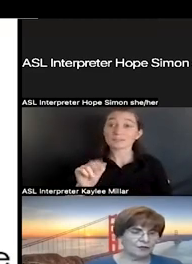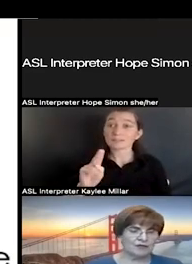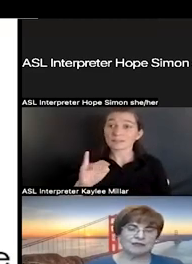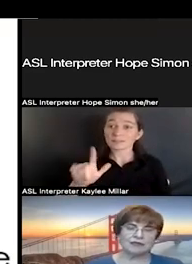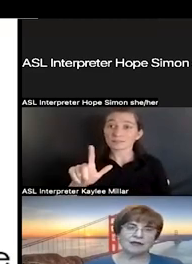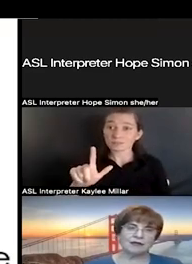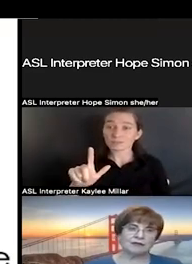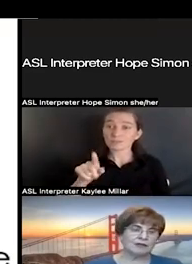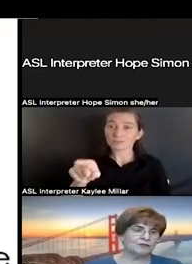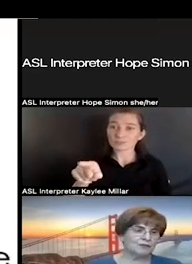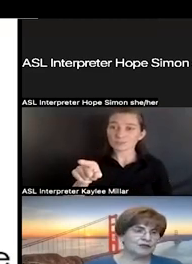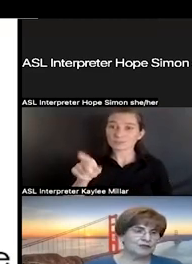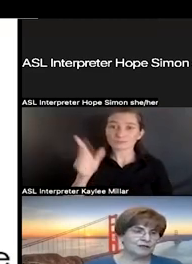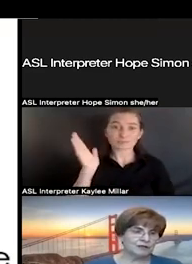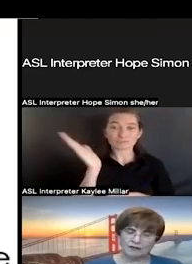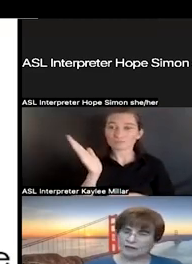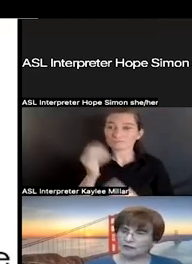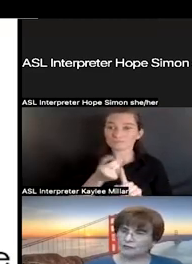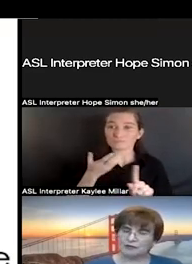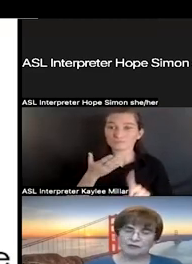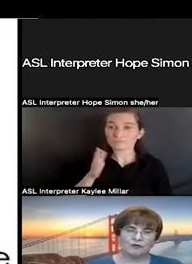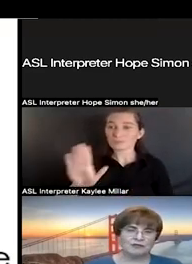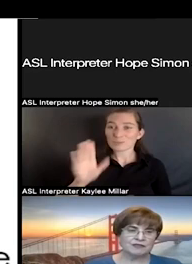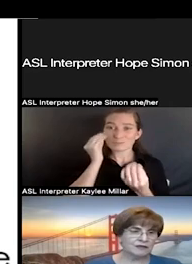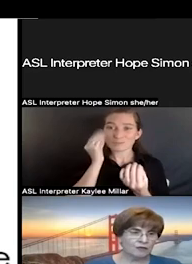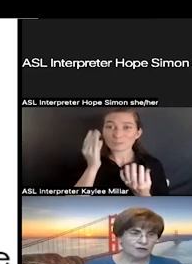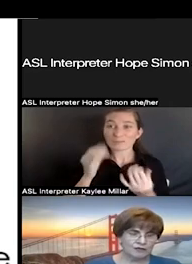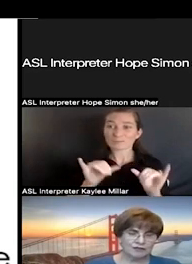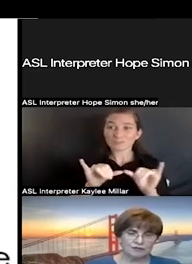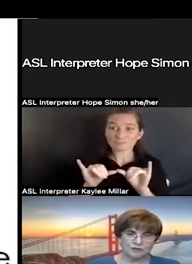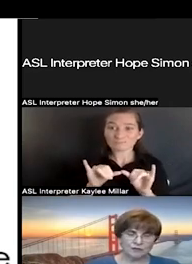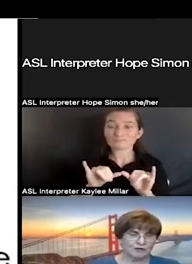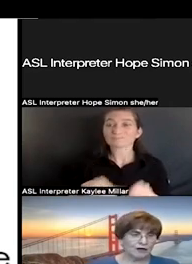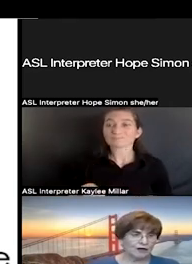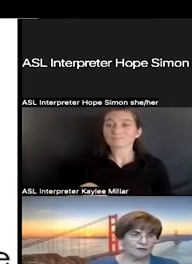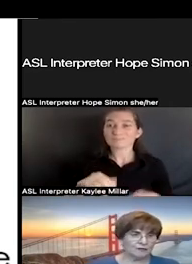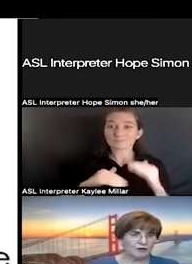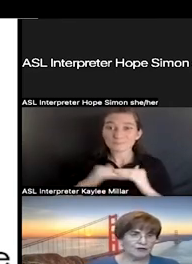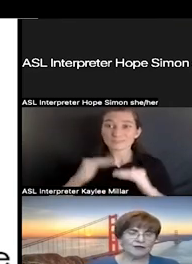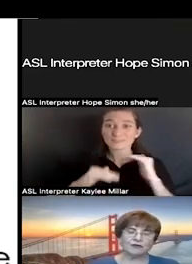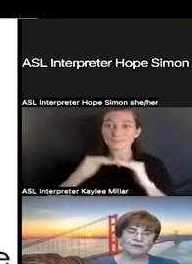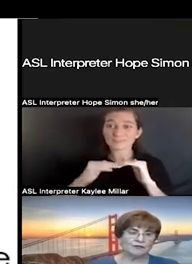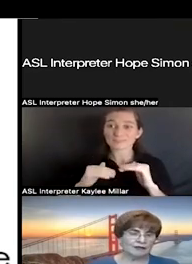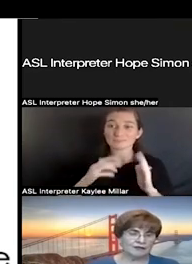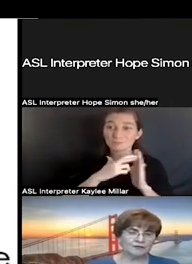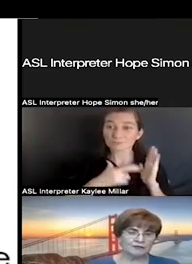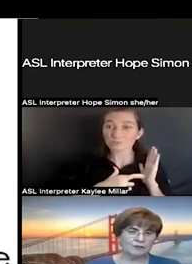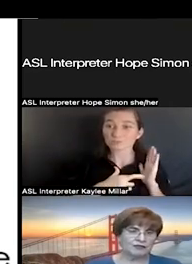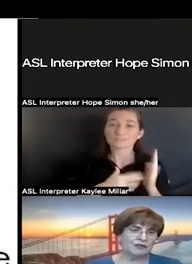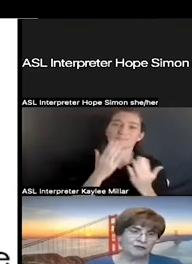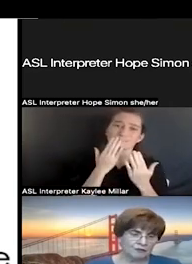about the bracing information and the building ordinances and so forth. Want to thank you all for that